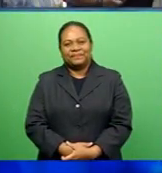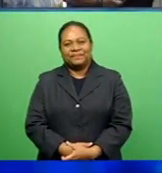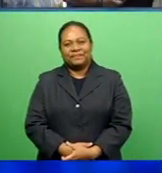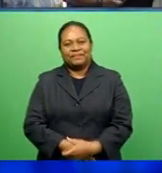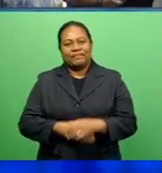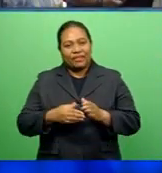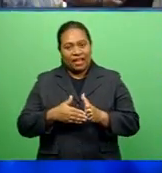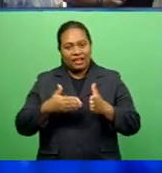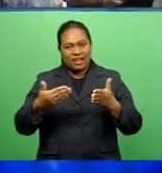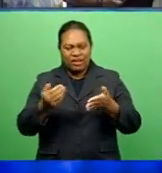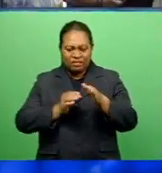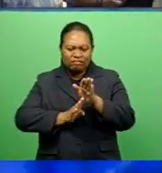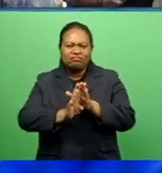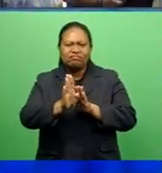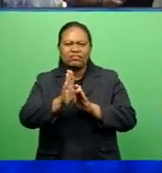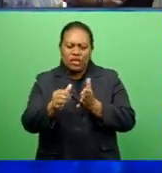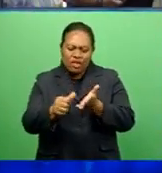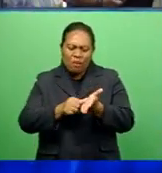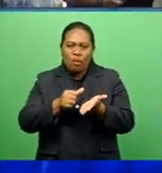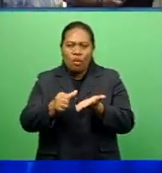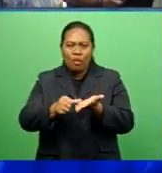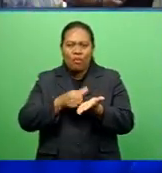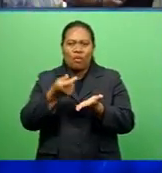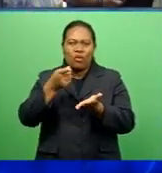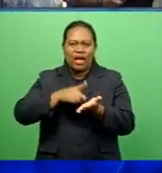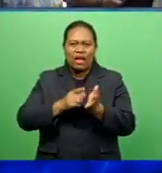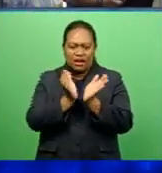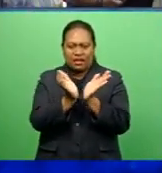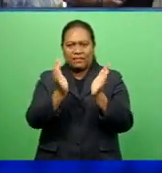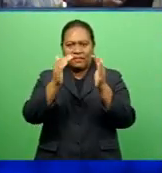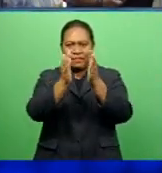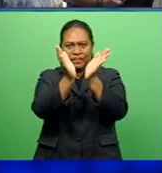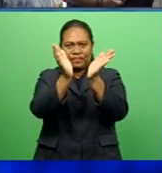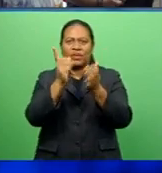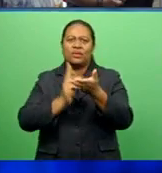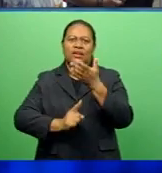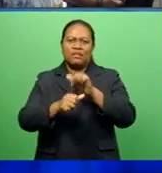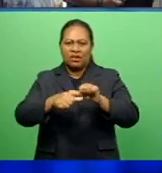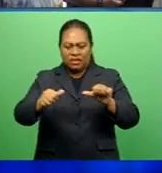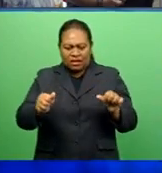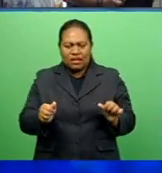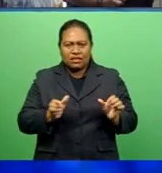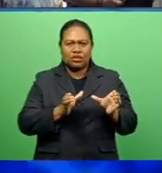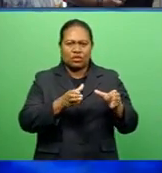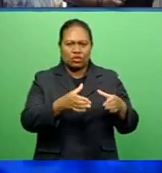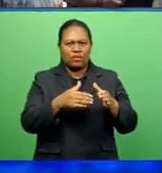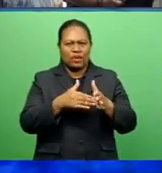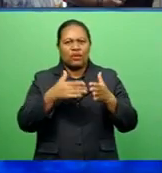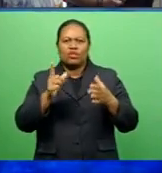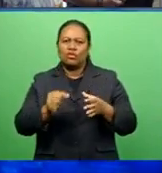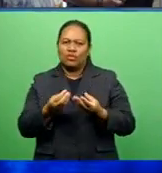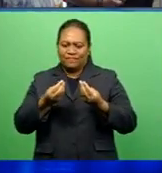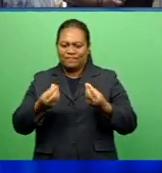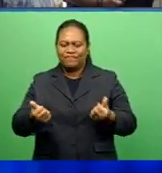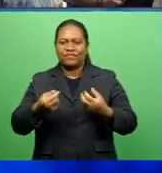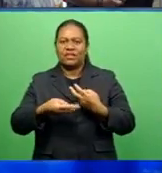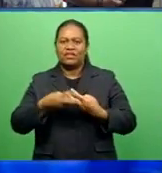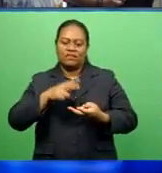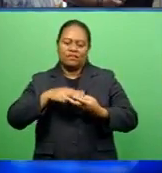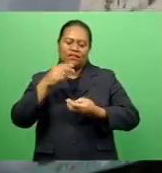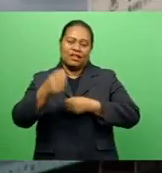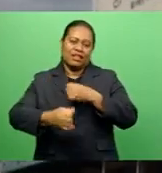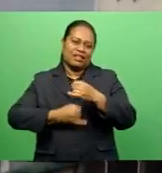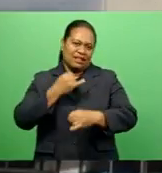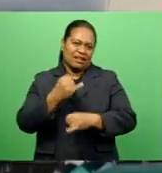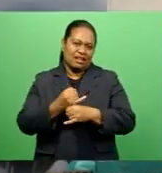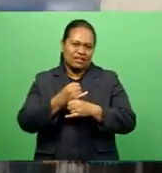Due to an increase in papaya and pineapple production, the agriculture sector is now packaging them as dried fruits for the international market.